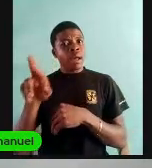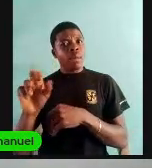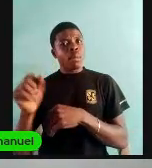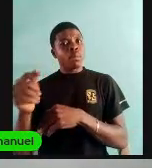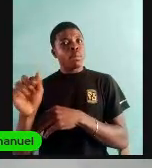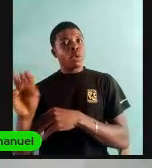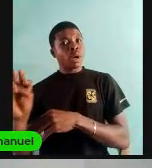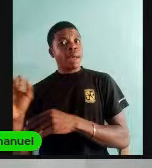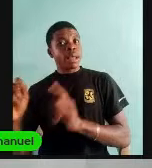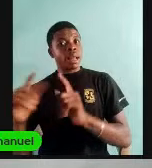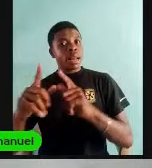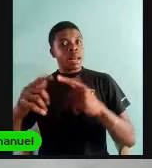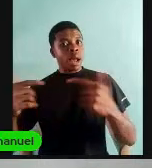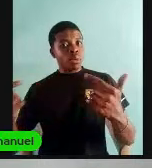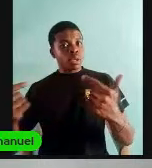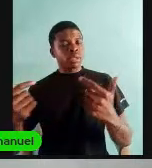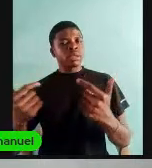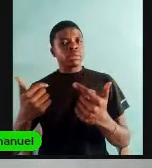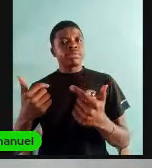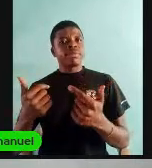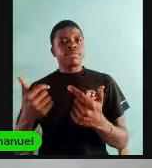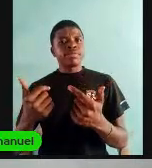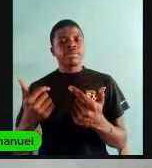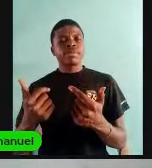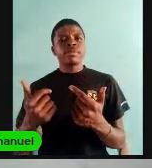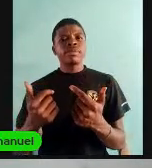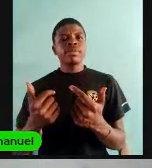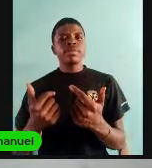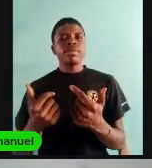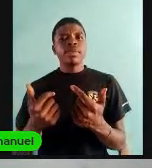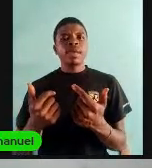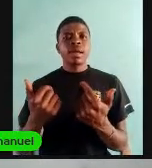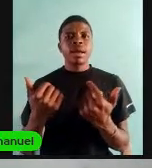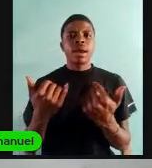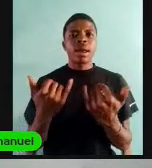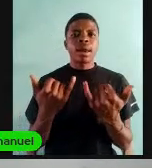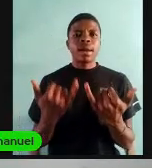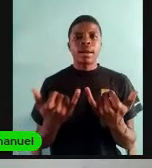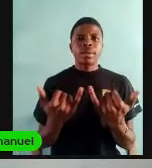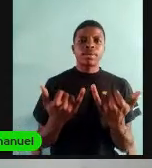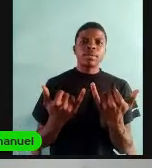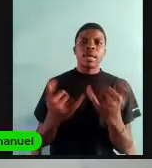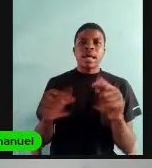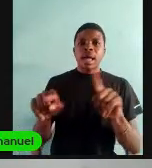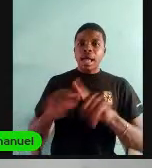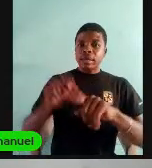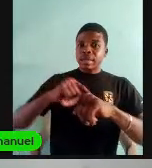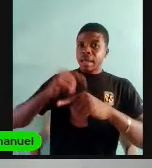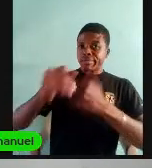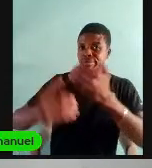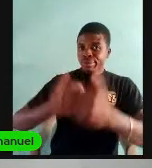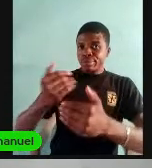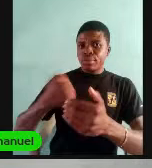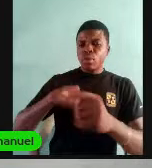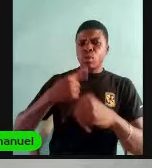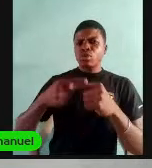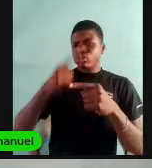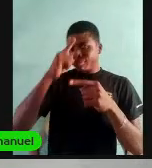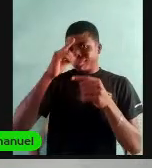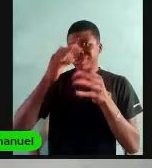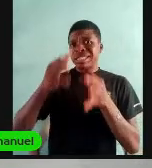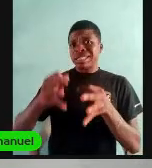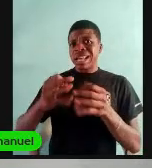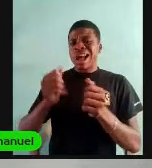a programming language, we are going to decide which programming language aligns with your needs and interest.